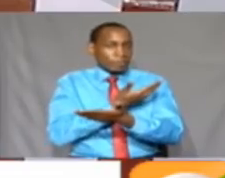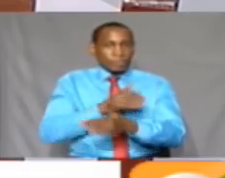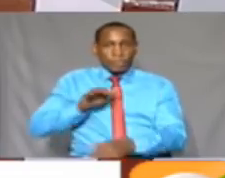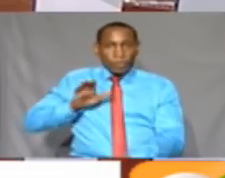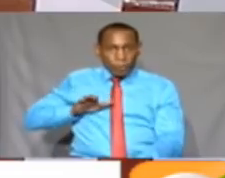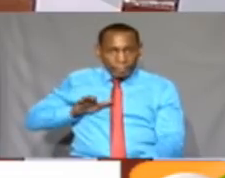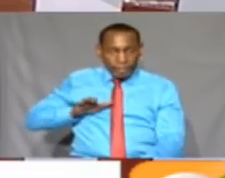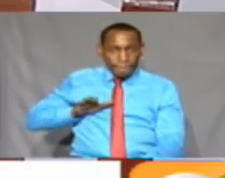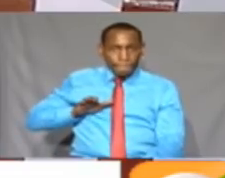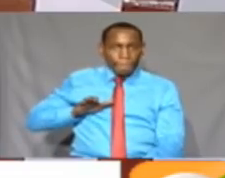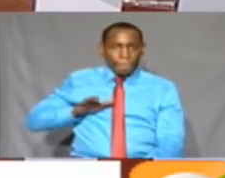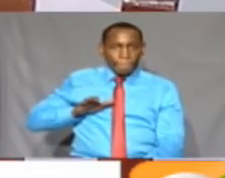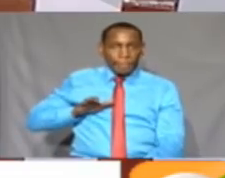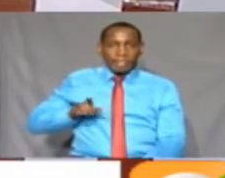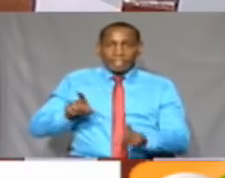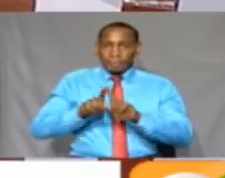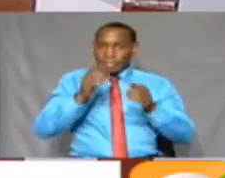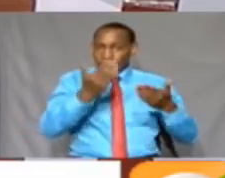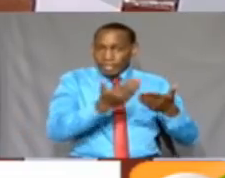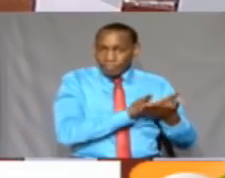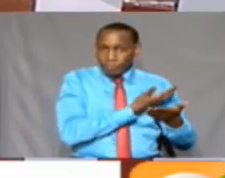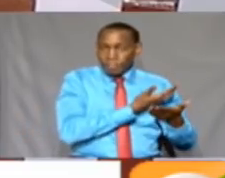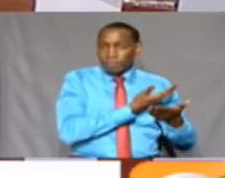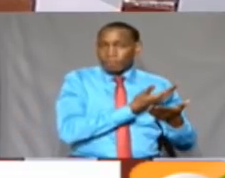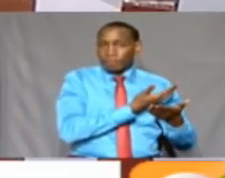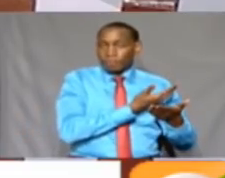women, and he does away with the